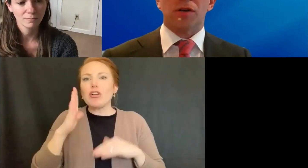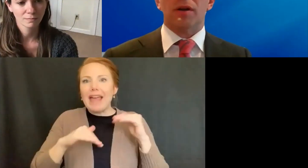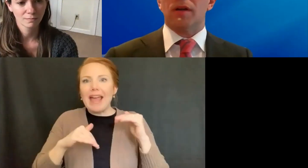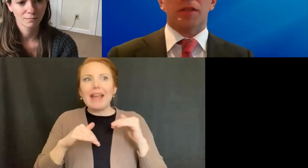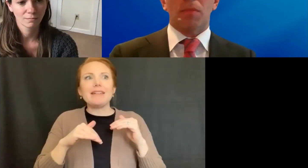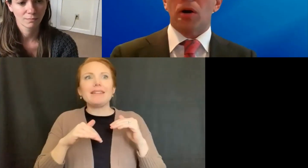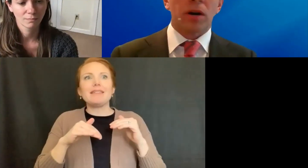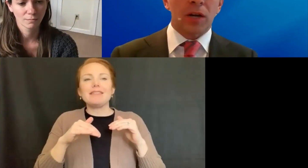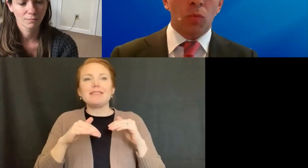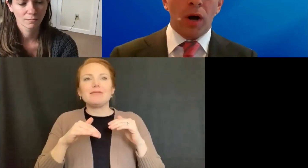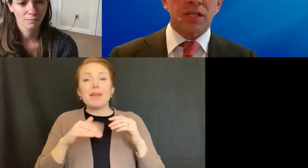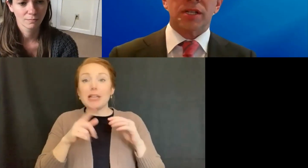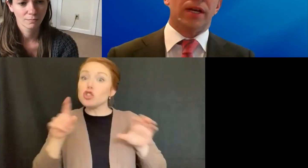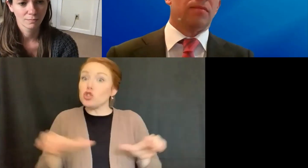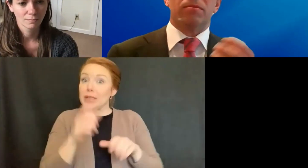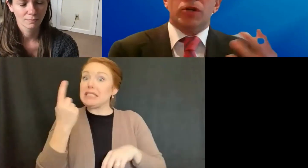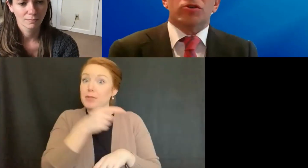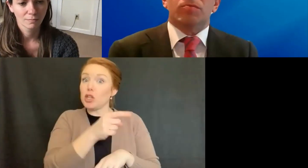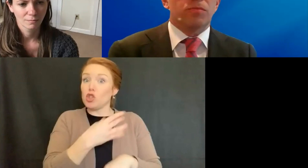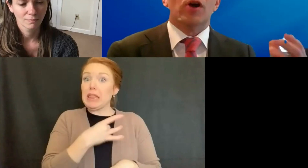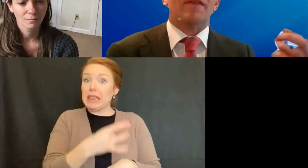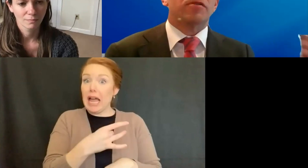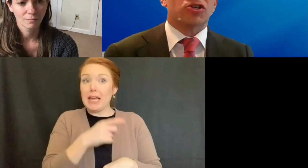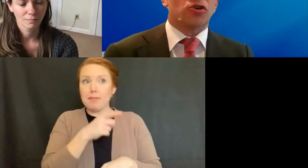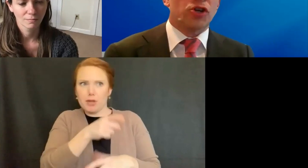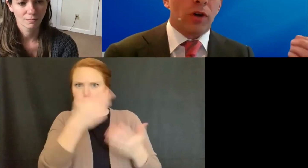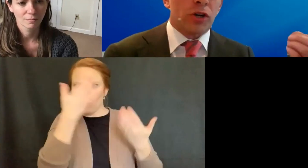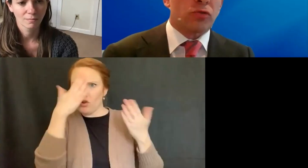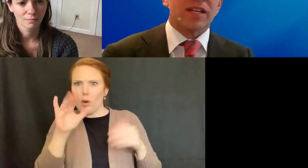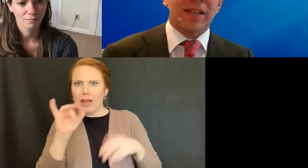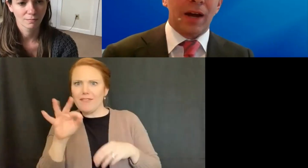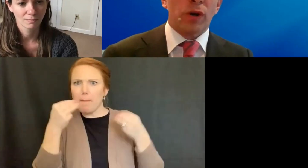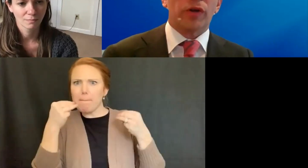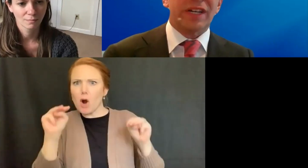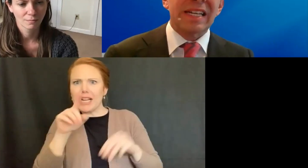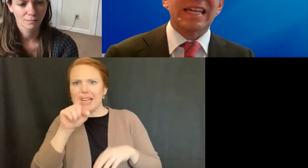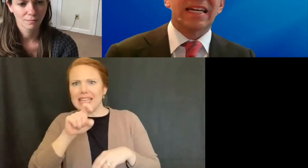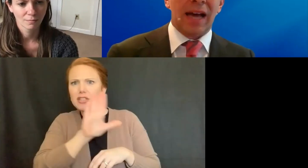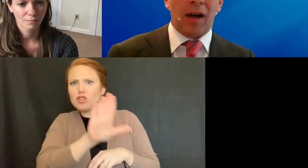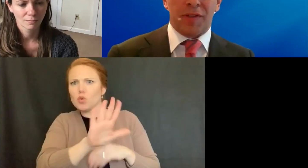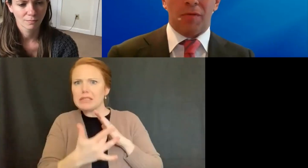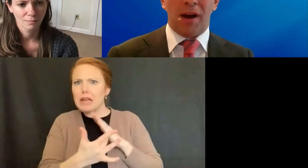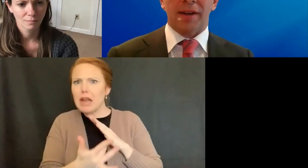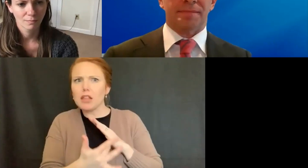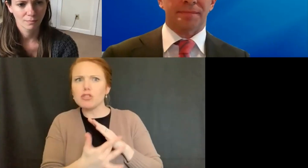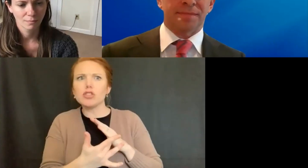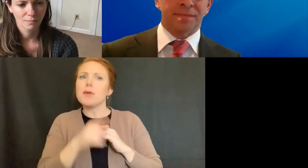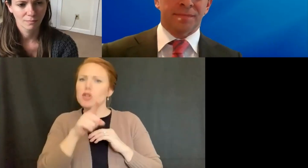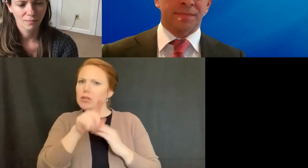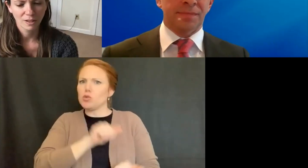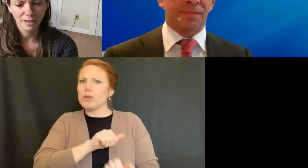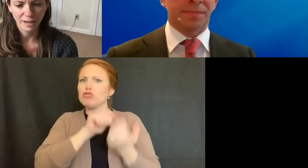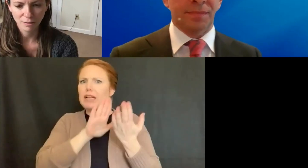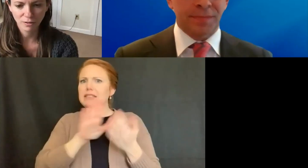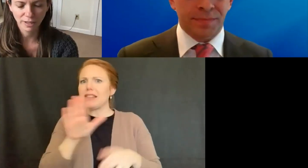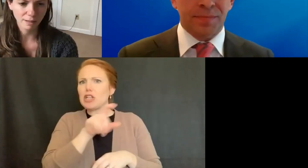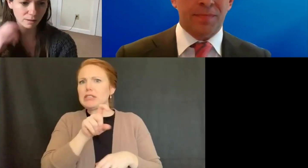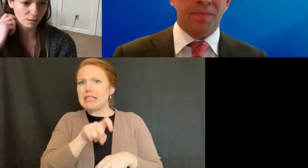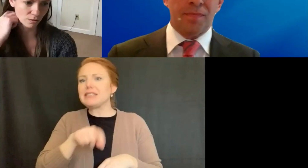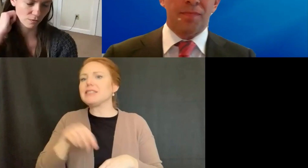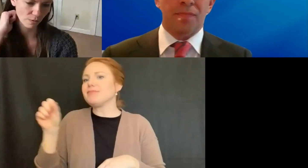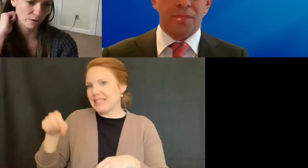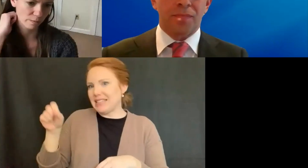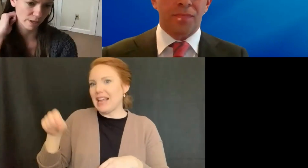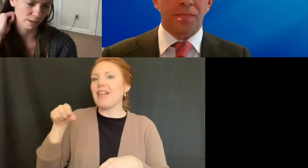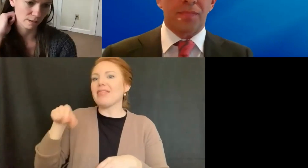quite sure the market wants it? You have to make sure you're addressing a real need out there, right? Yeah. So like I said, this